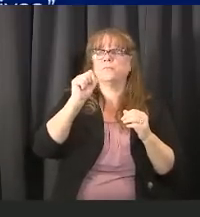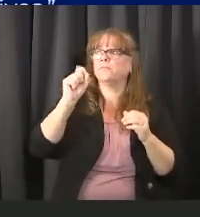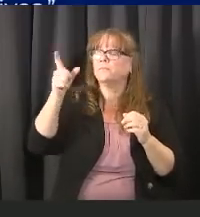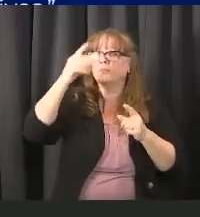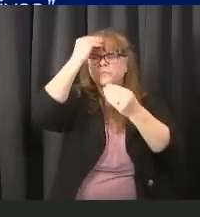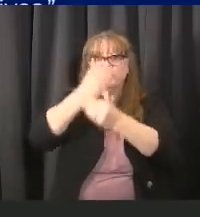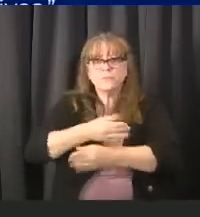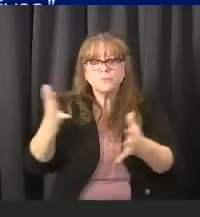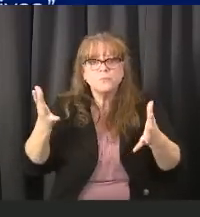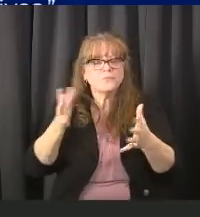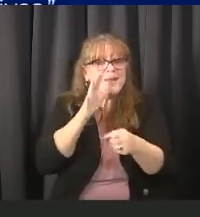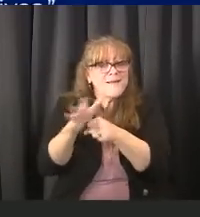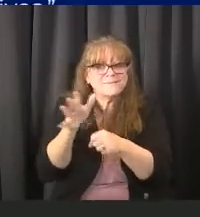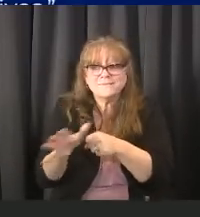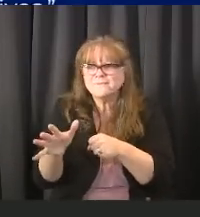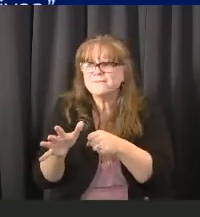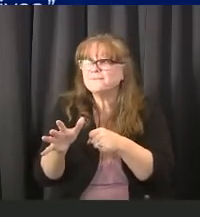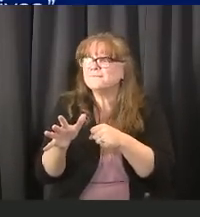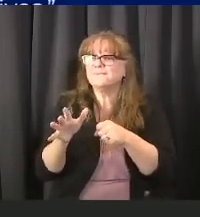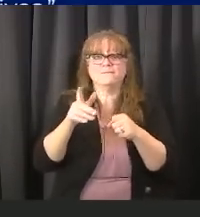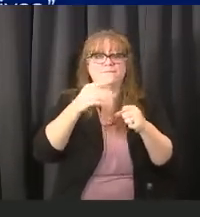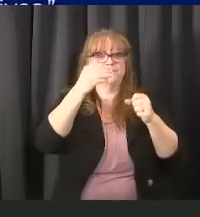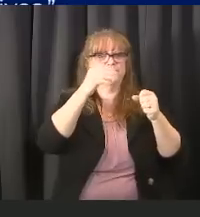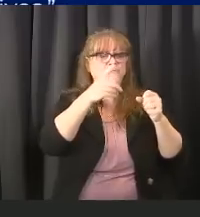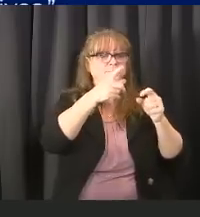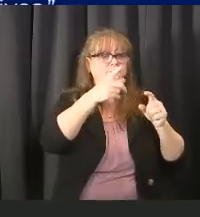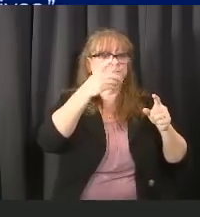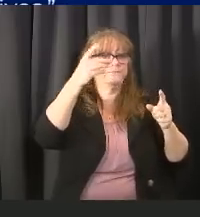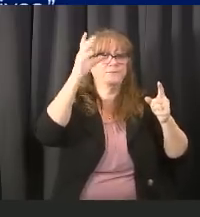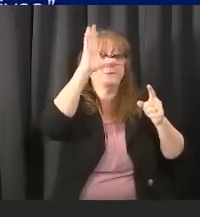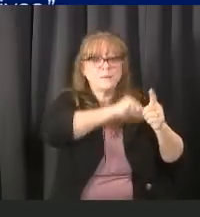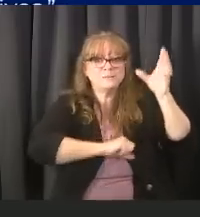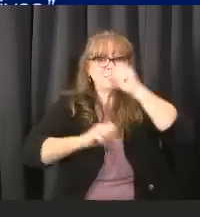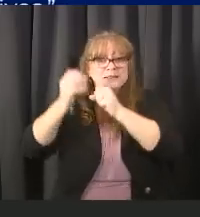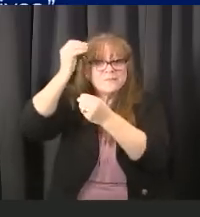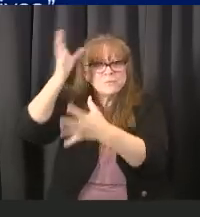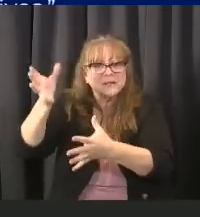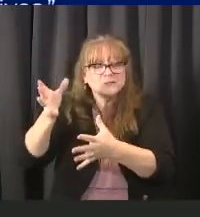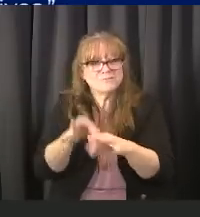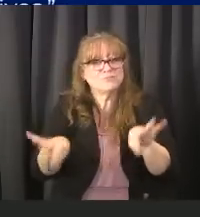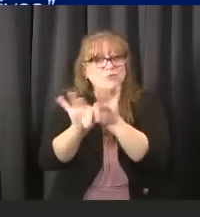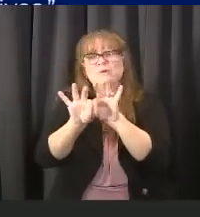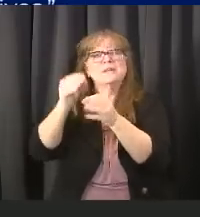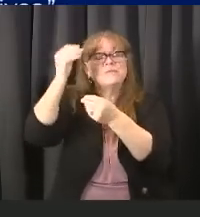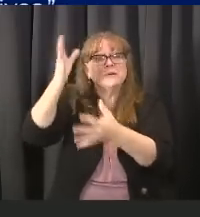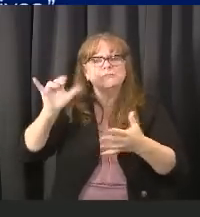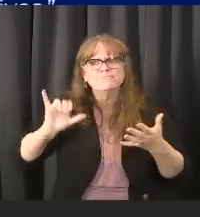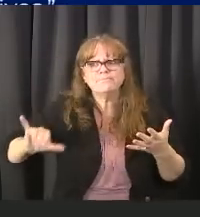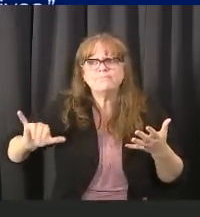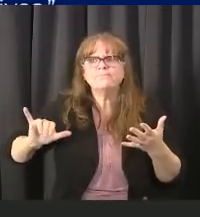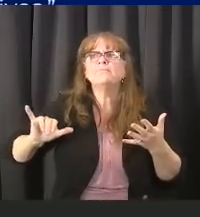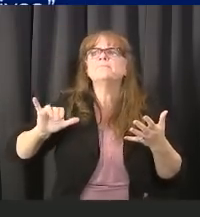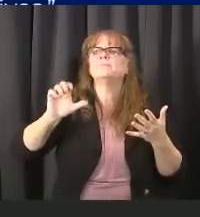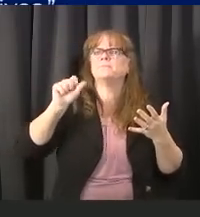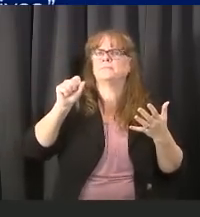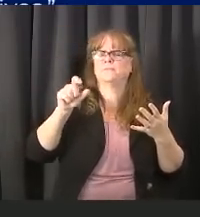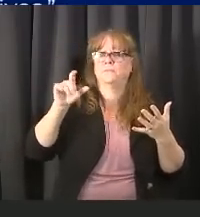theories, are fueling continued mistrust and building barriers to individuals wanting to get the COVID-19